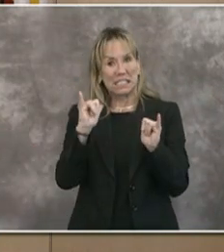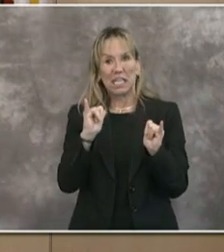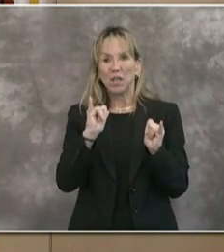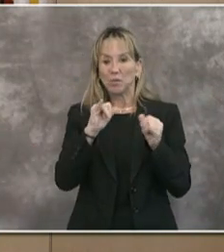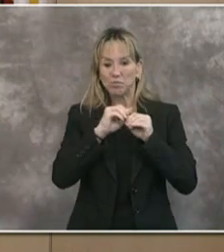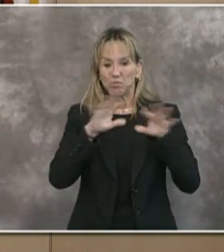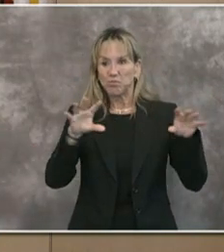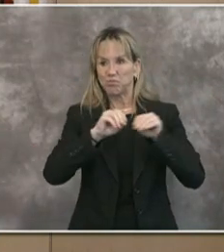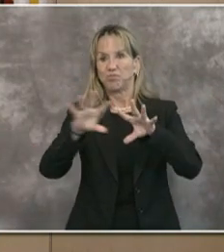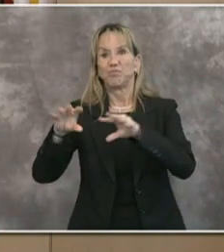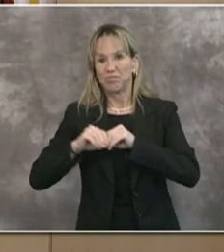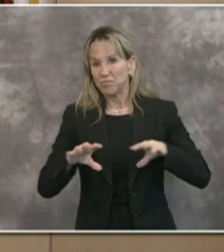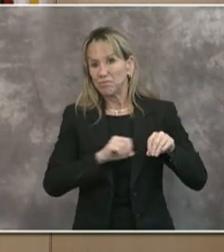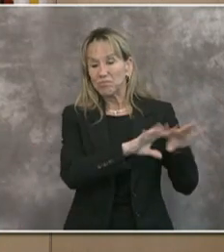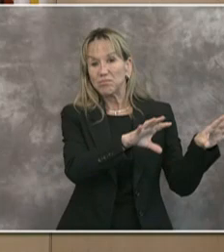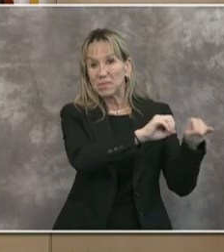outbreaks.